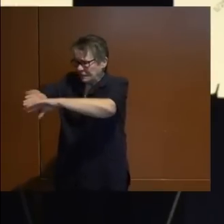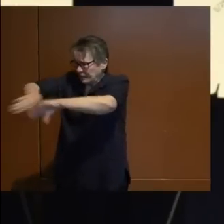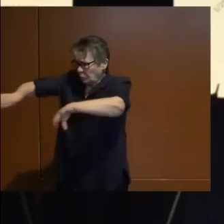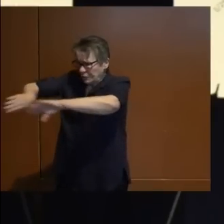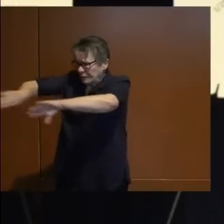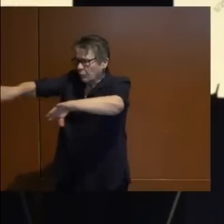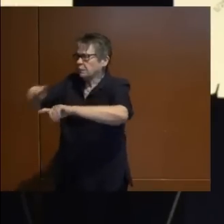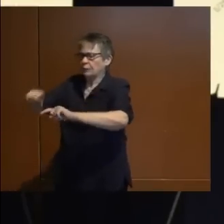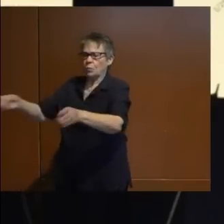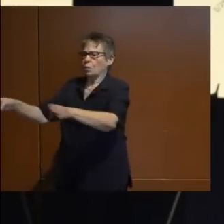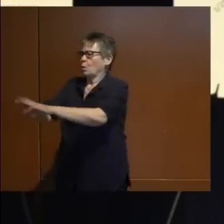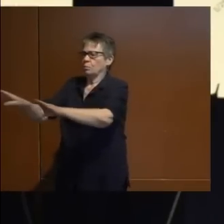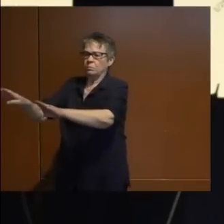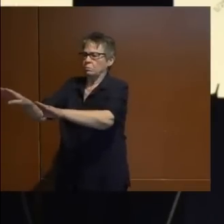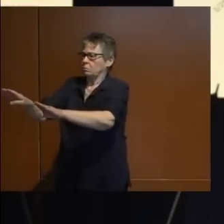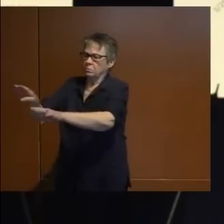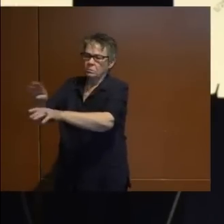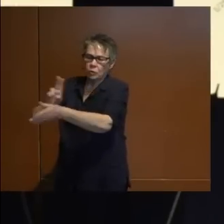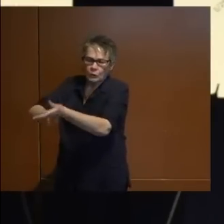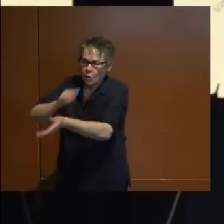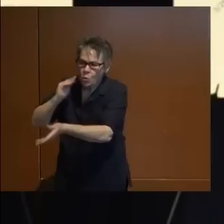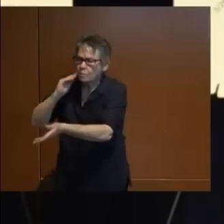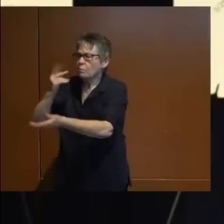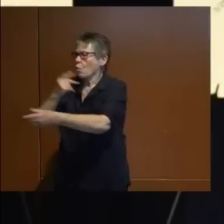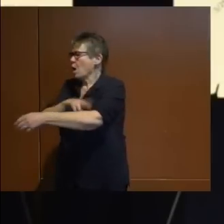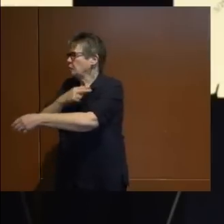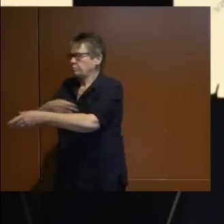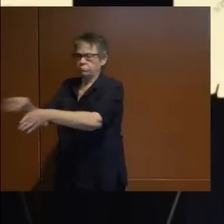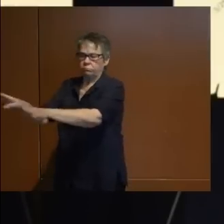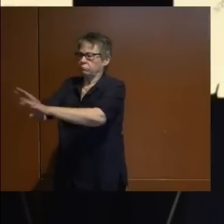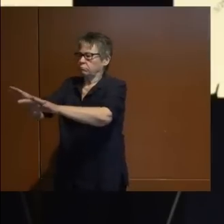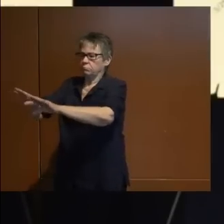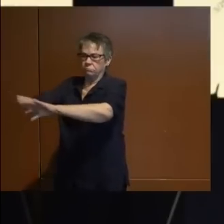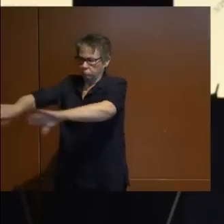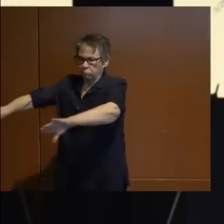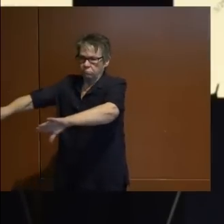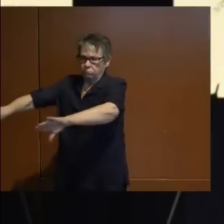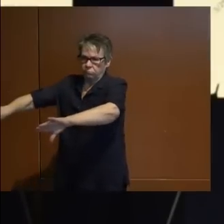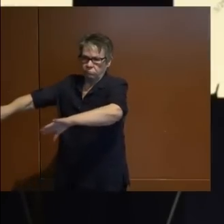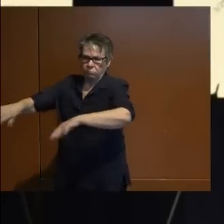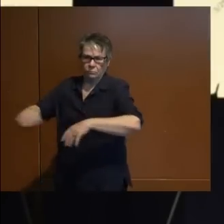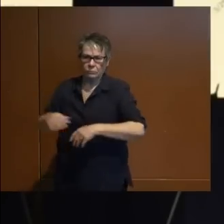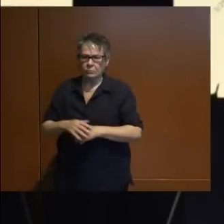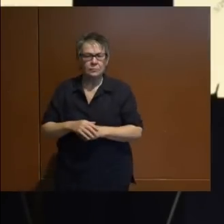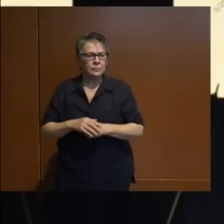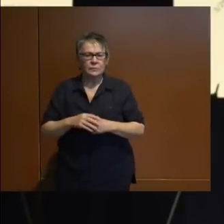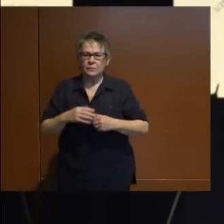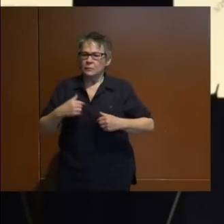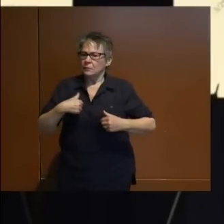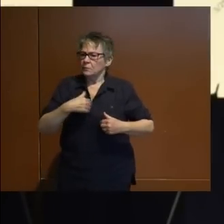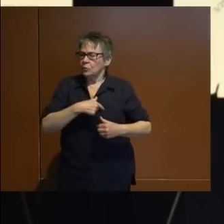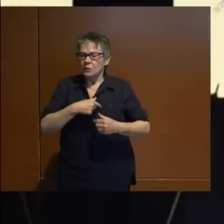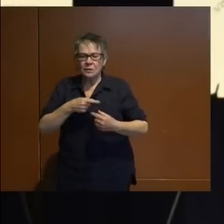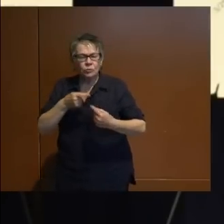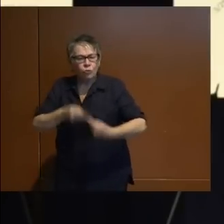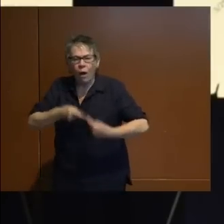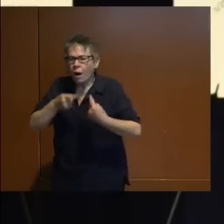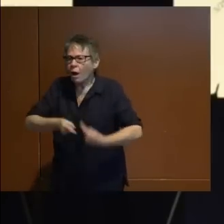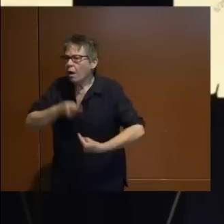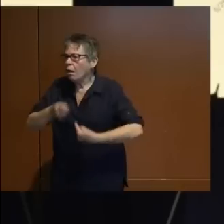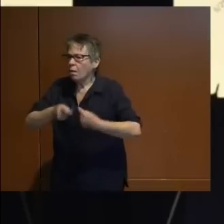possible situation. But it's a struggle, but we're working with them. And we have sent